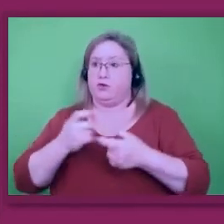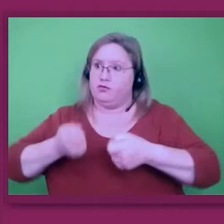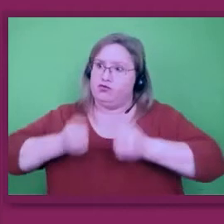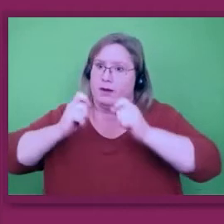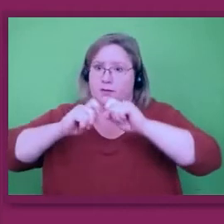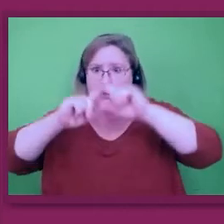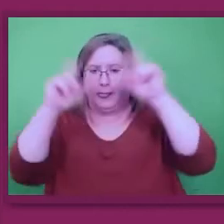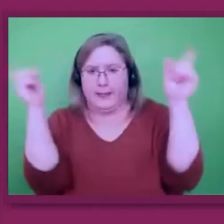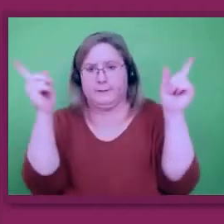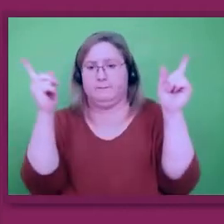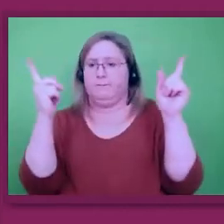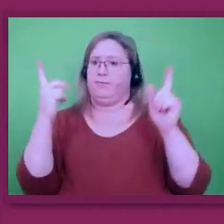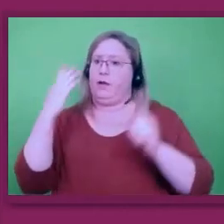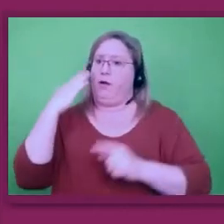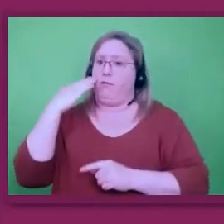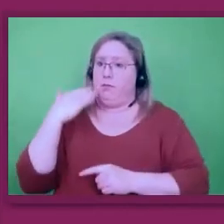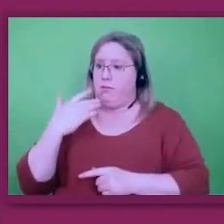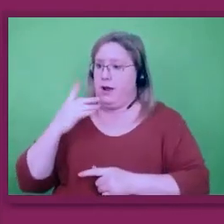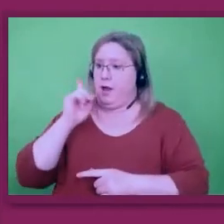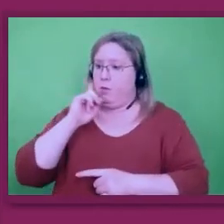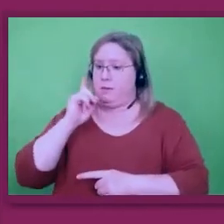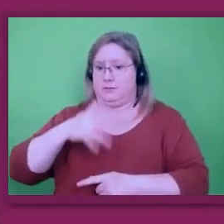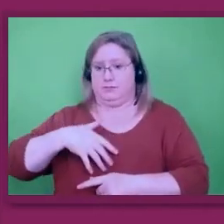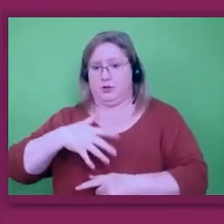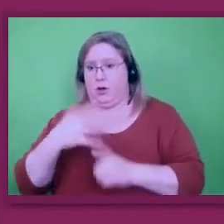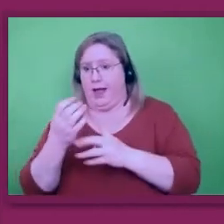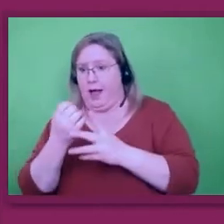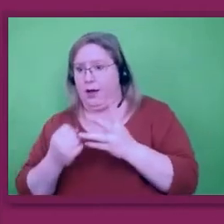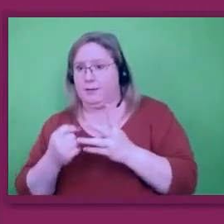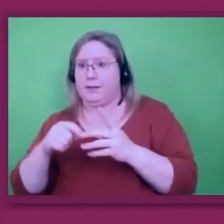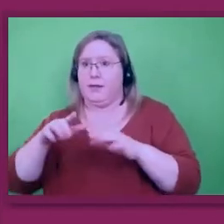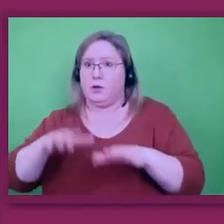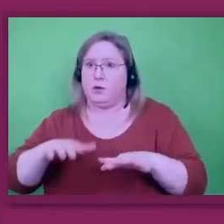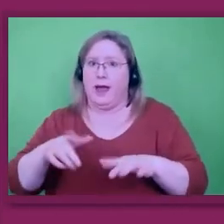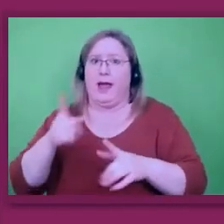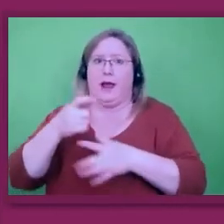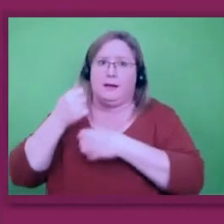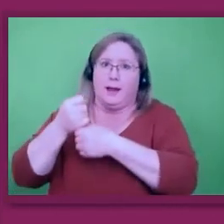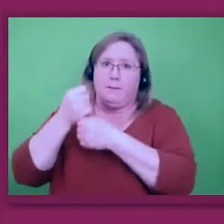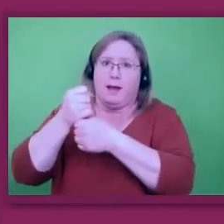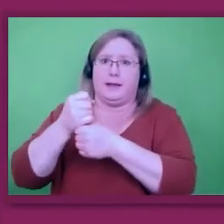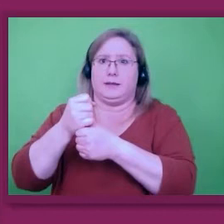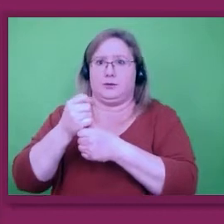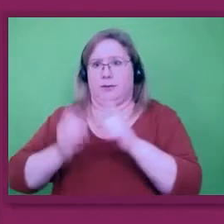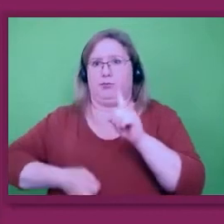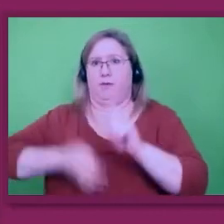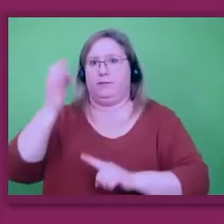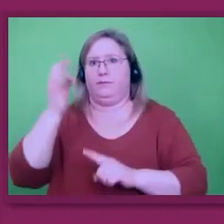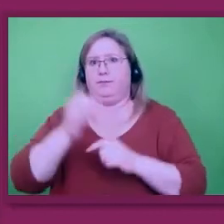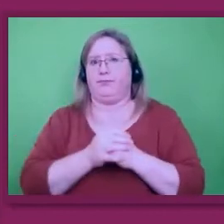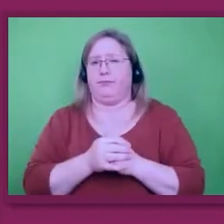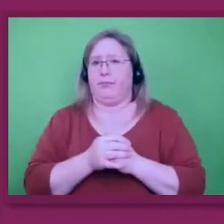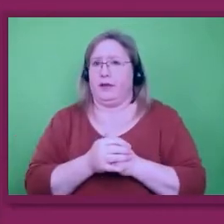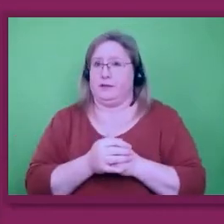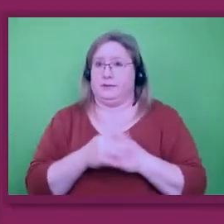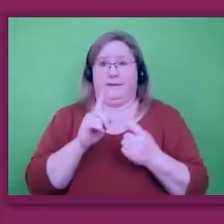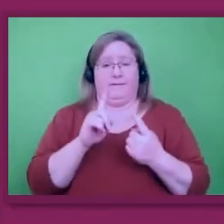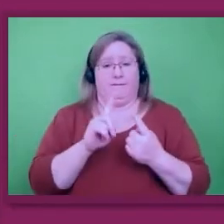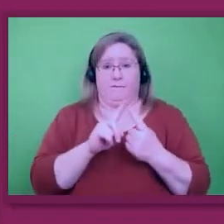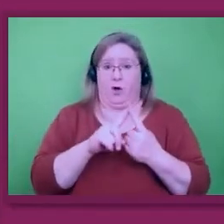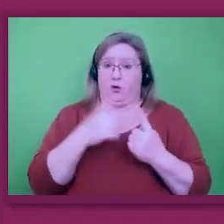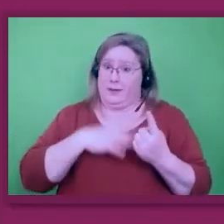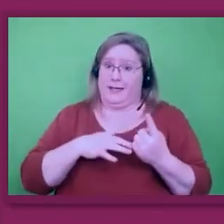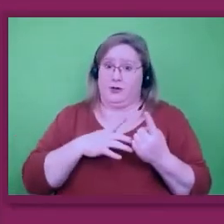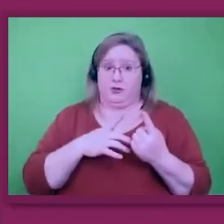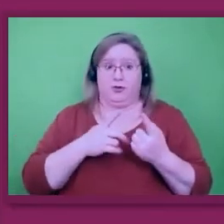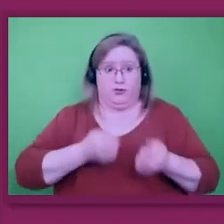in the UK. Number one, highlighting. It's really important to highlight because a lot of people don't actually know that this is